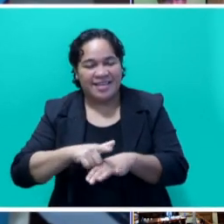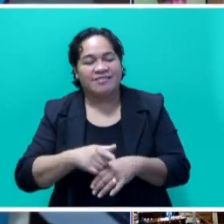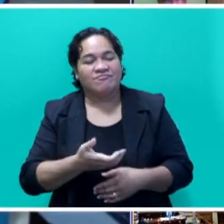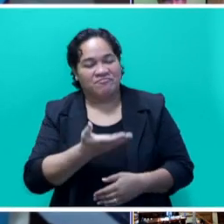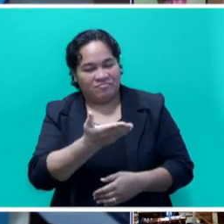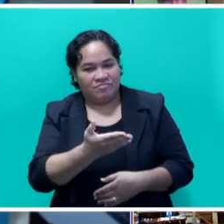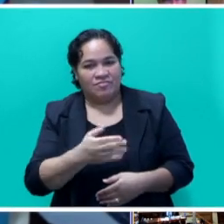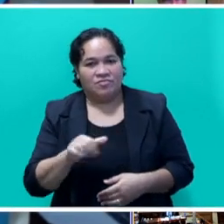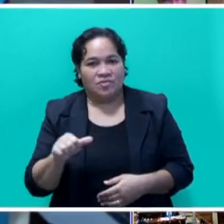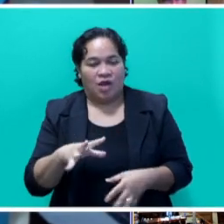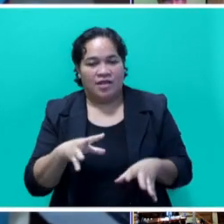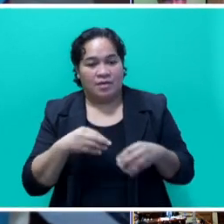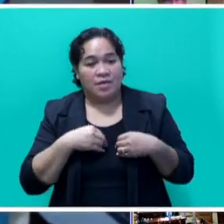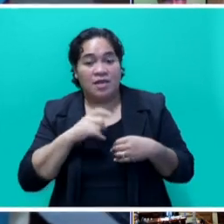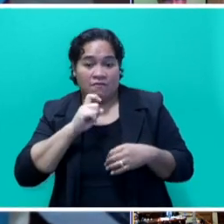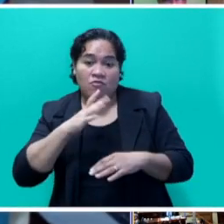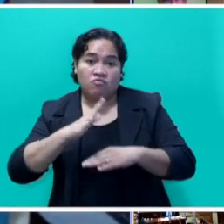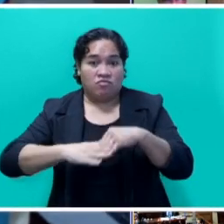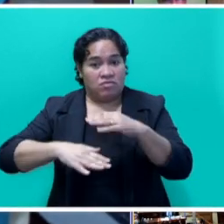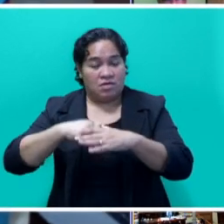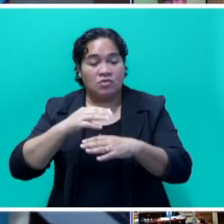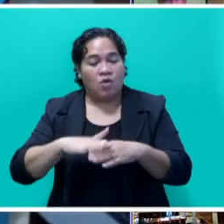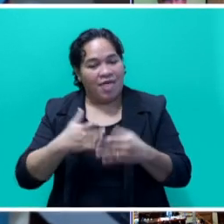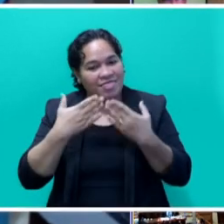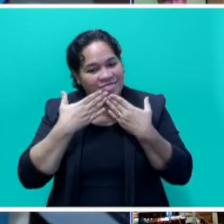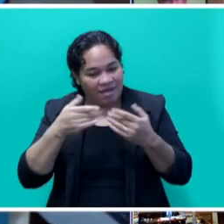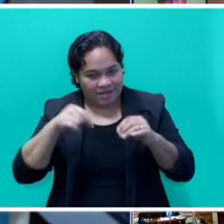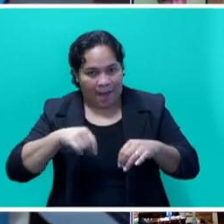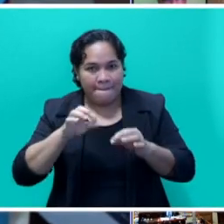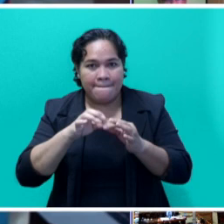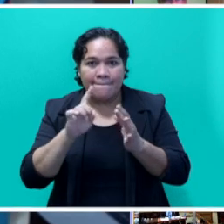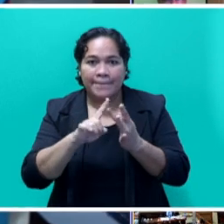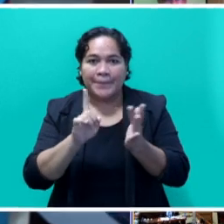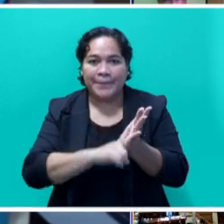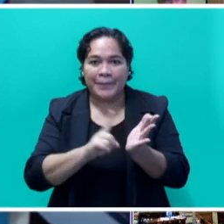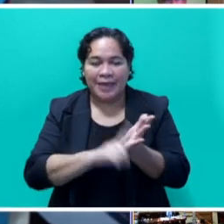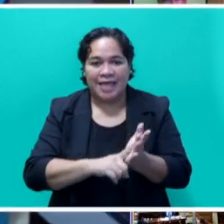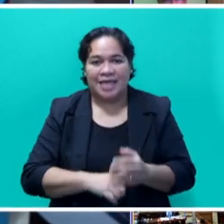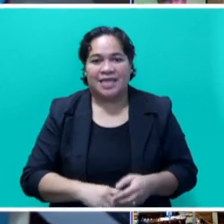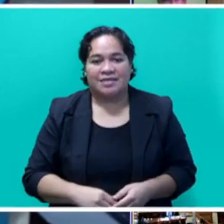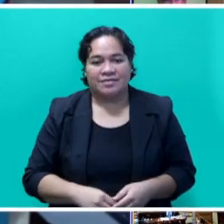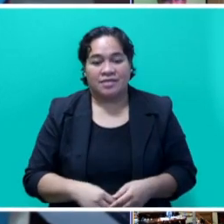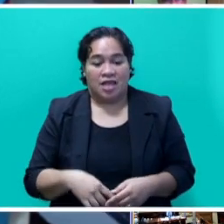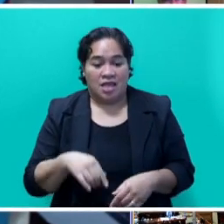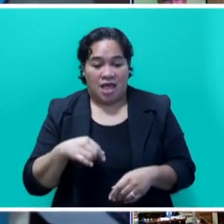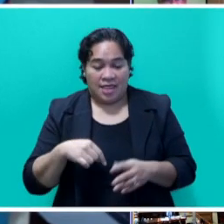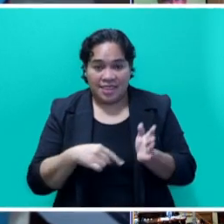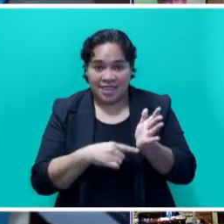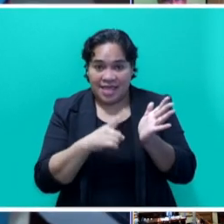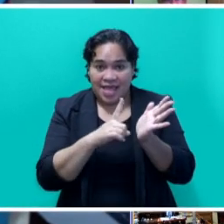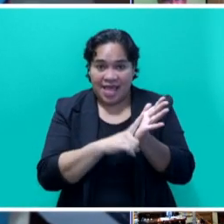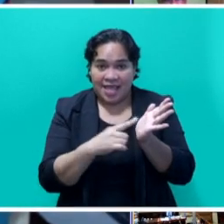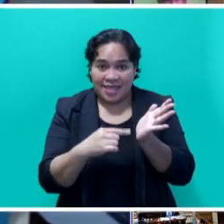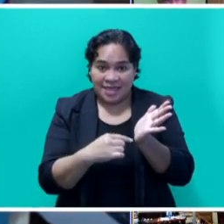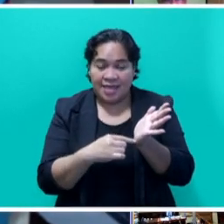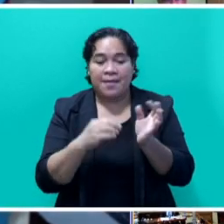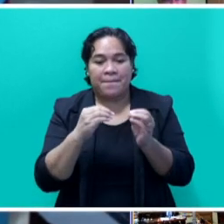If he does build a home, thanks to this bill, the TLTB won't waste any time following up those